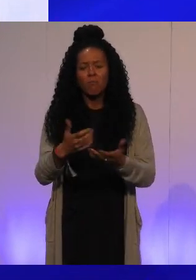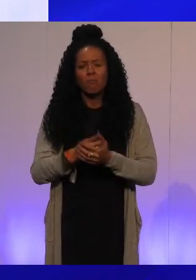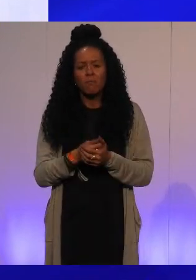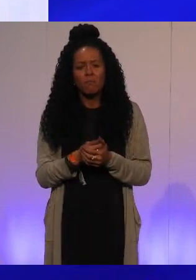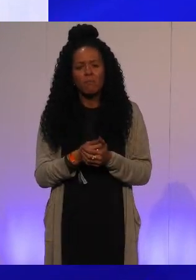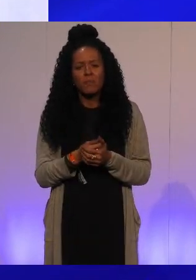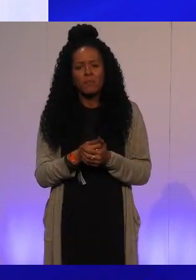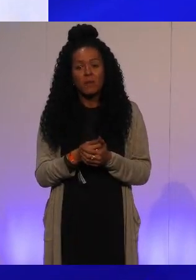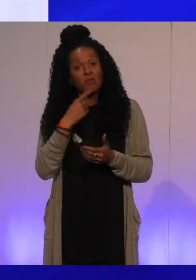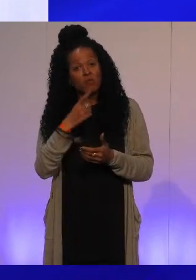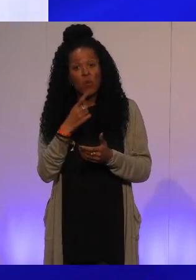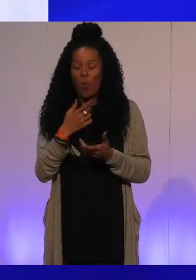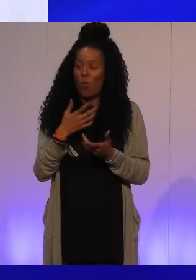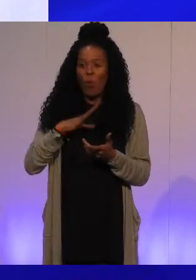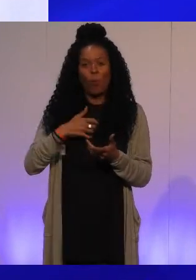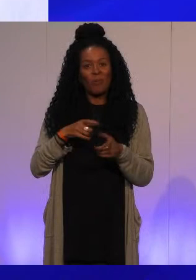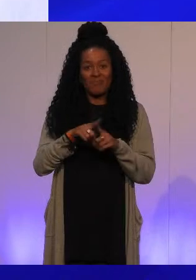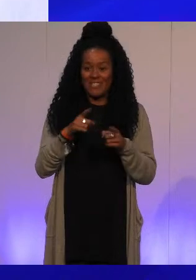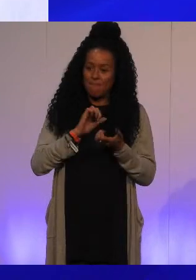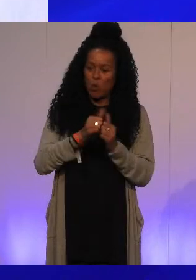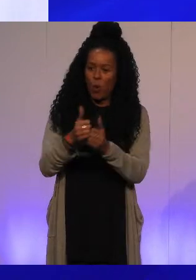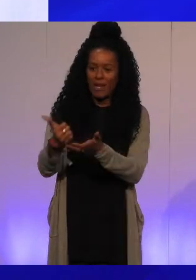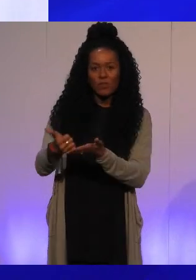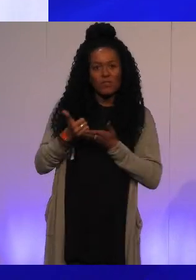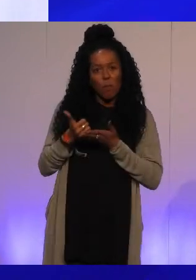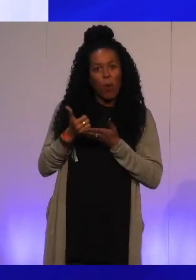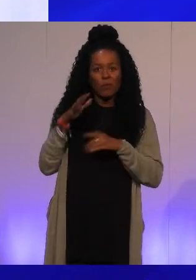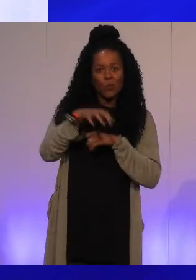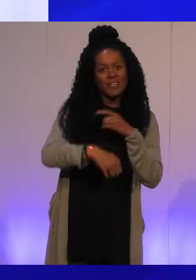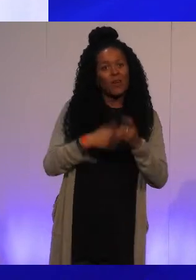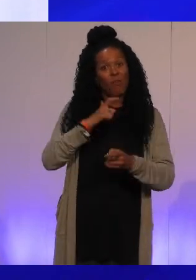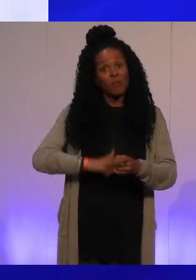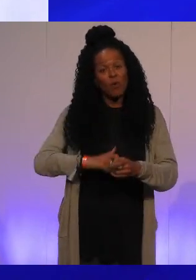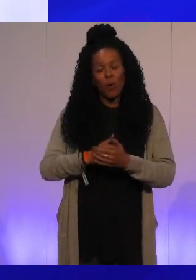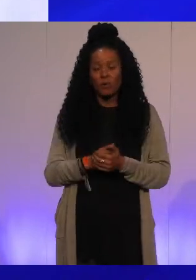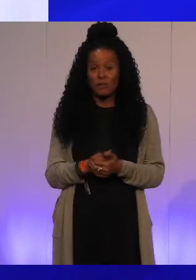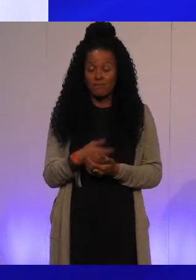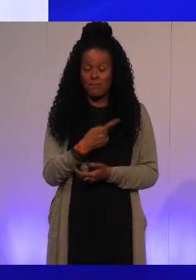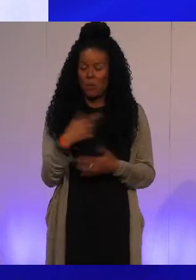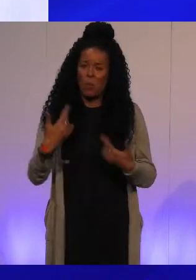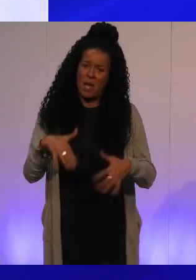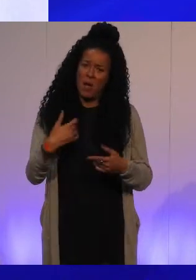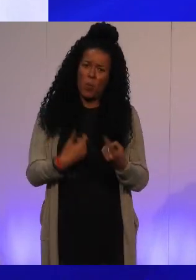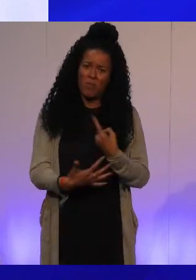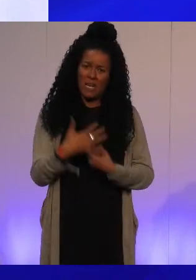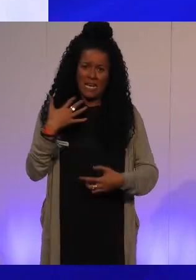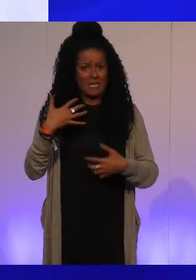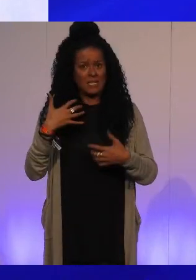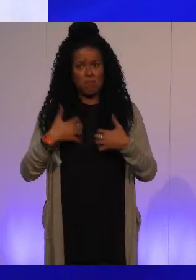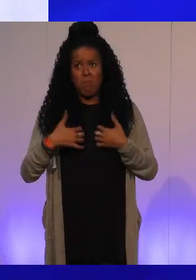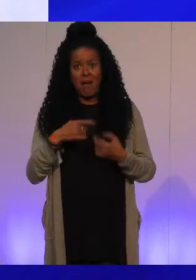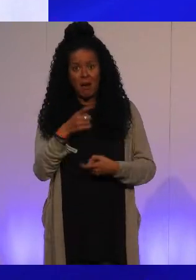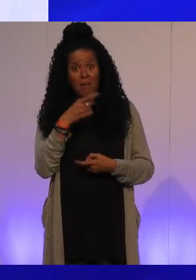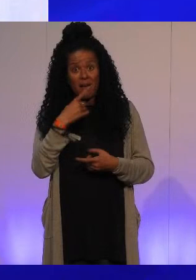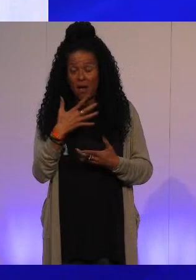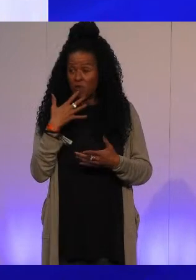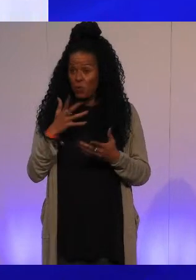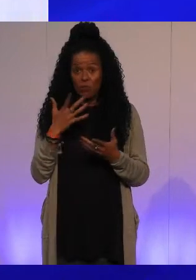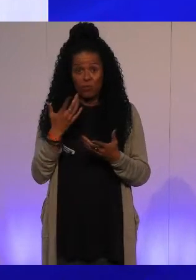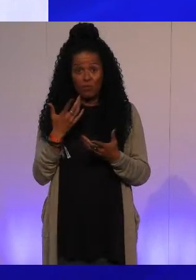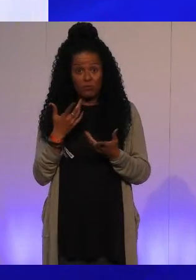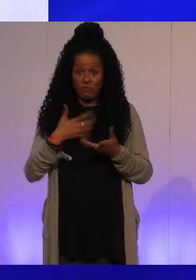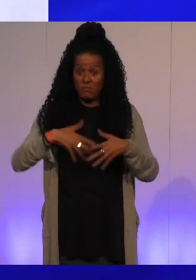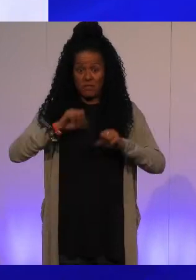have the support of my colleagues to take that role over. Well, we've been inspired by the way you've picked up the baton, Margaret, so thank you for